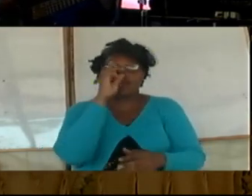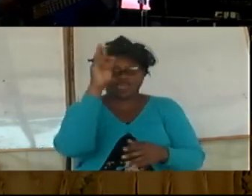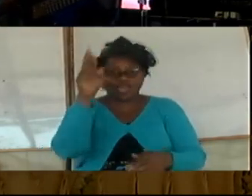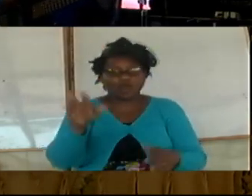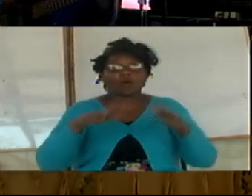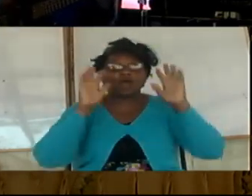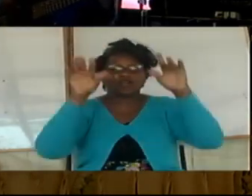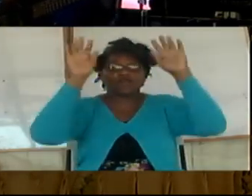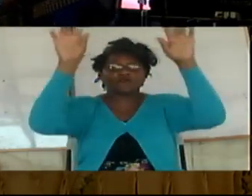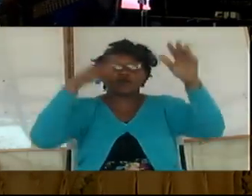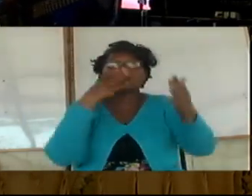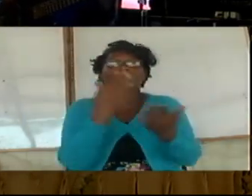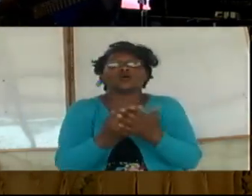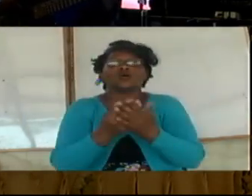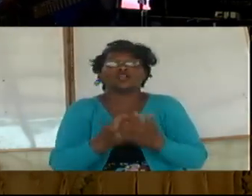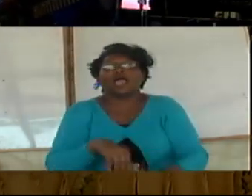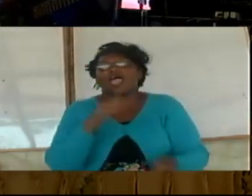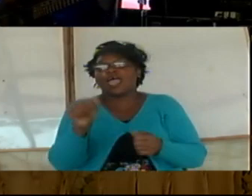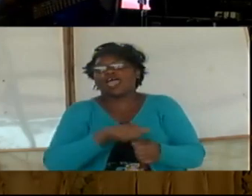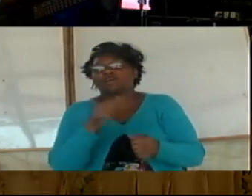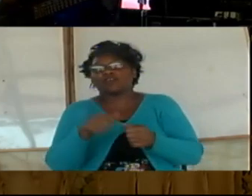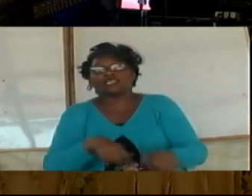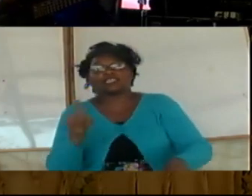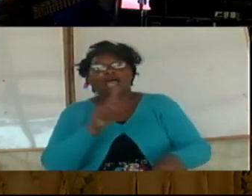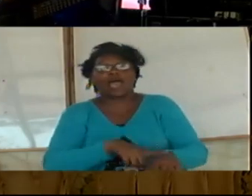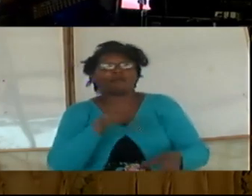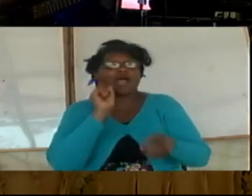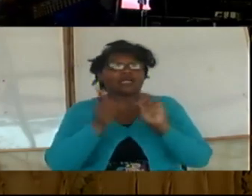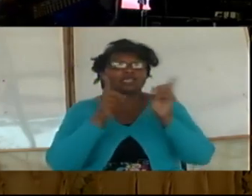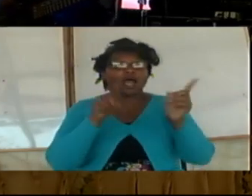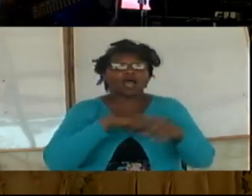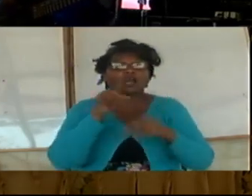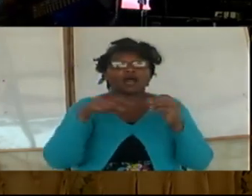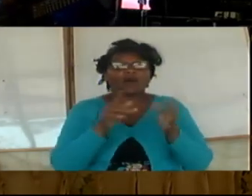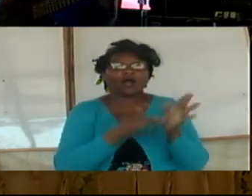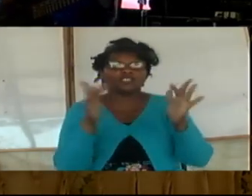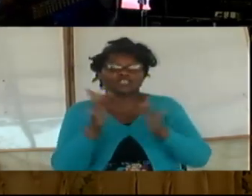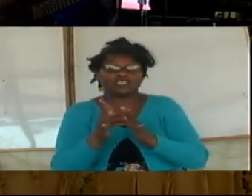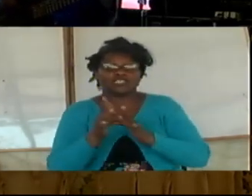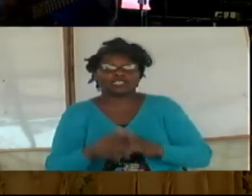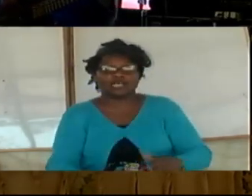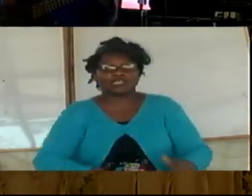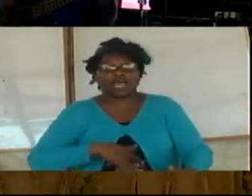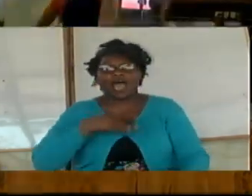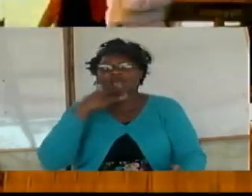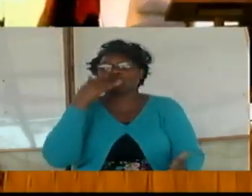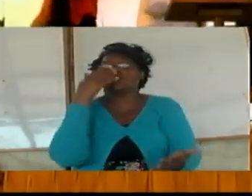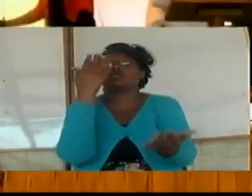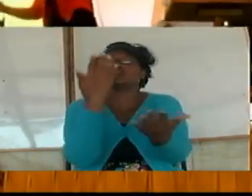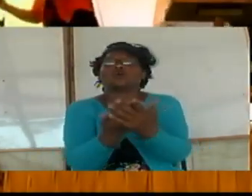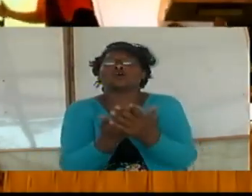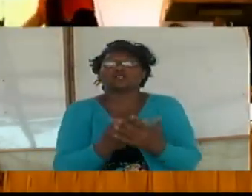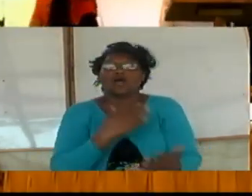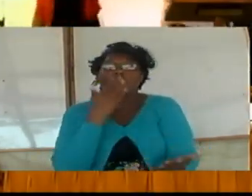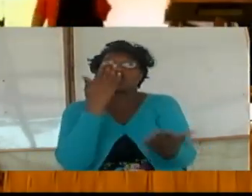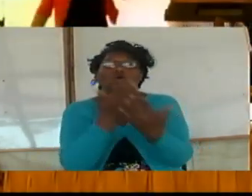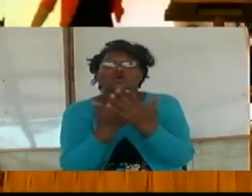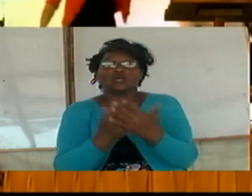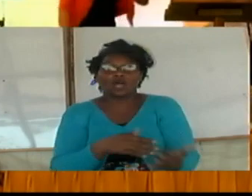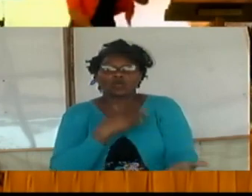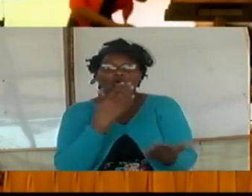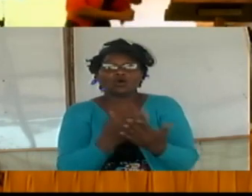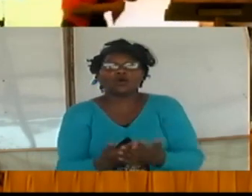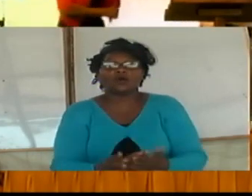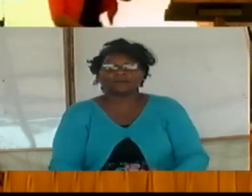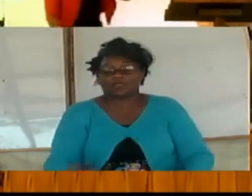Ministers, let us sing one more time. Every time I talk about Jesus, I feel good,